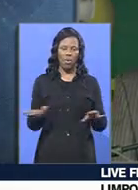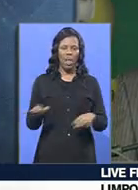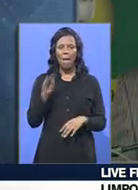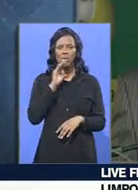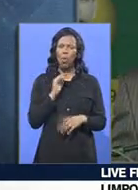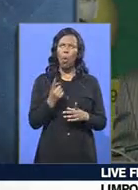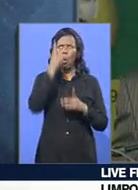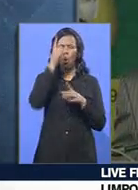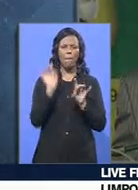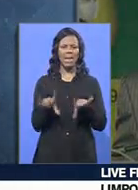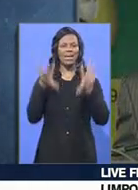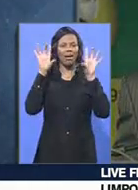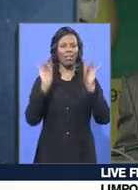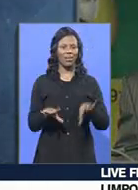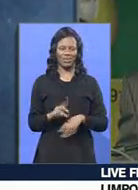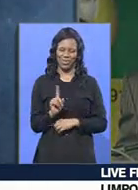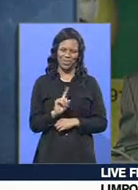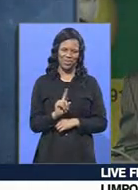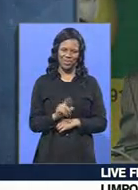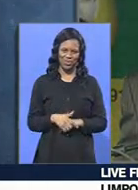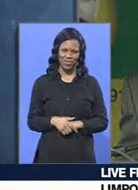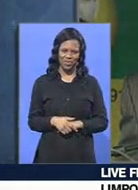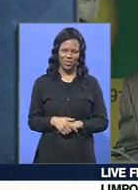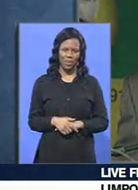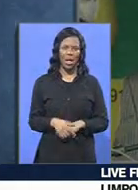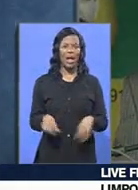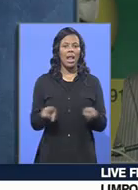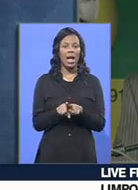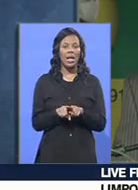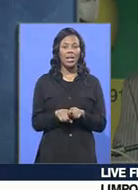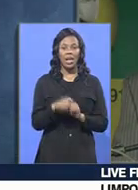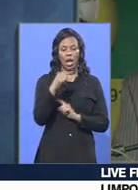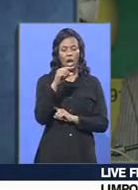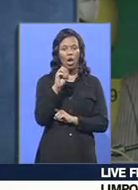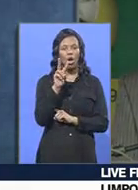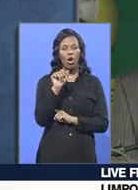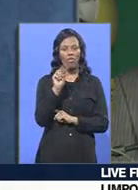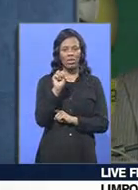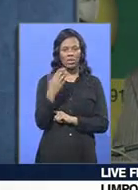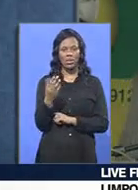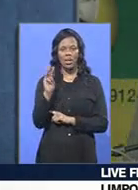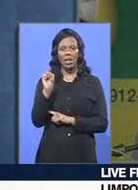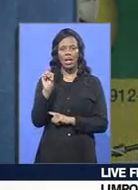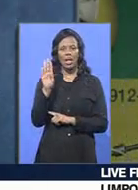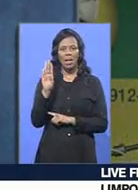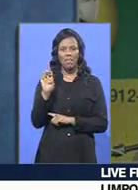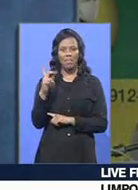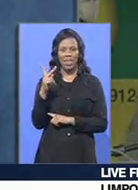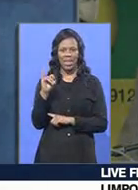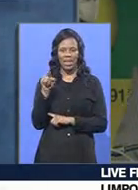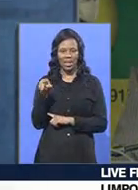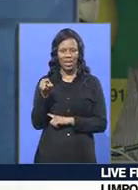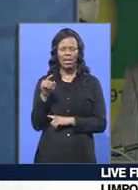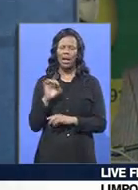is commonly said. As Comrade Govan Begi correctly pointed out